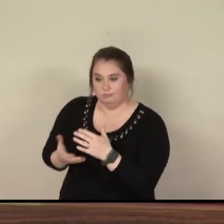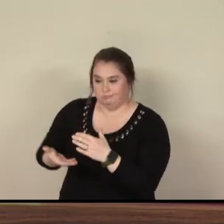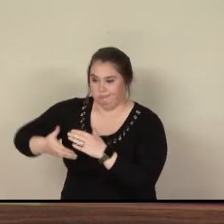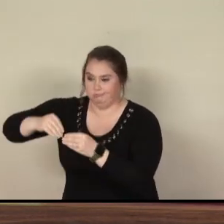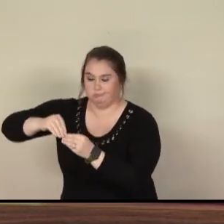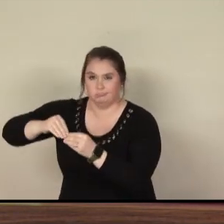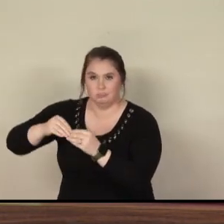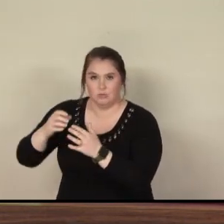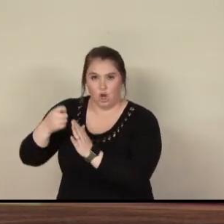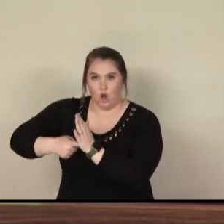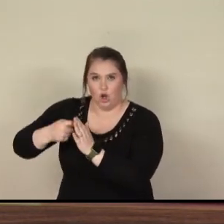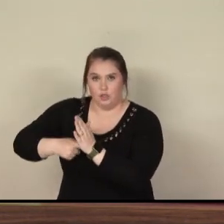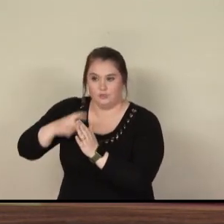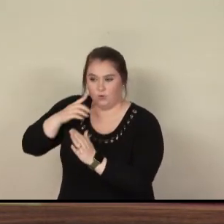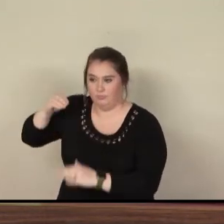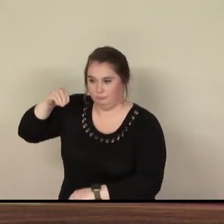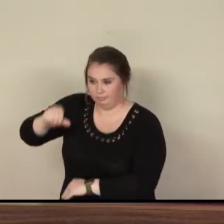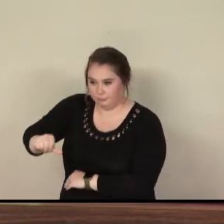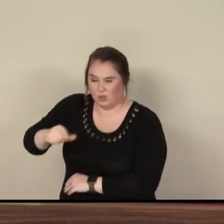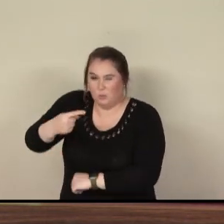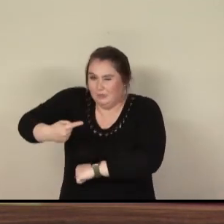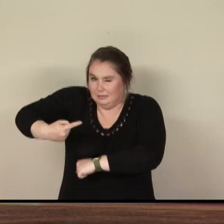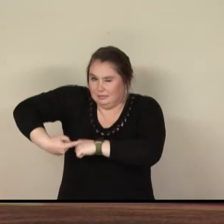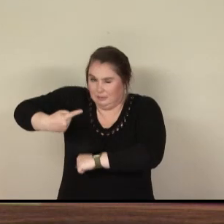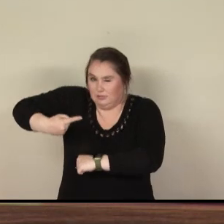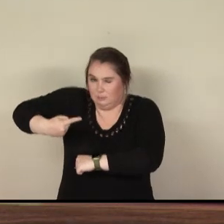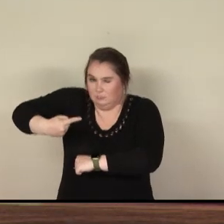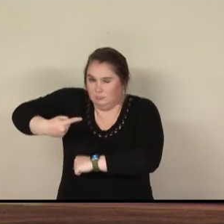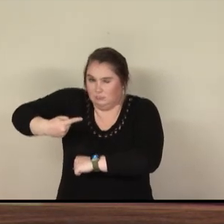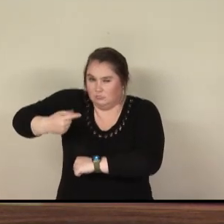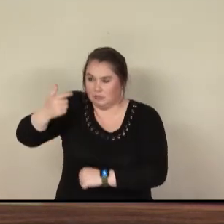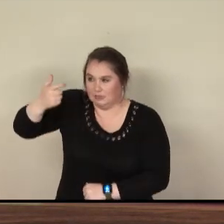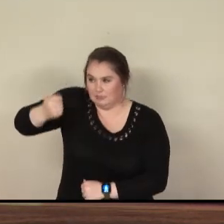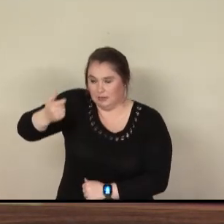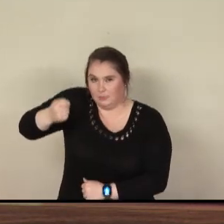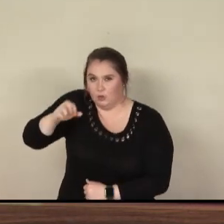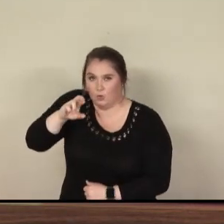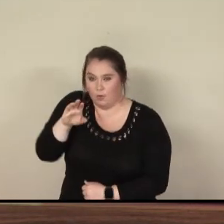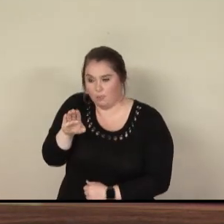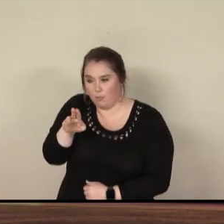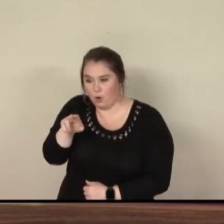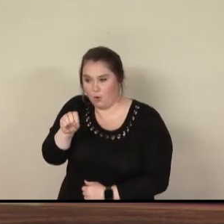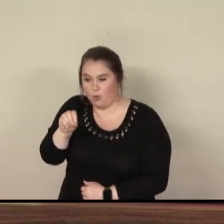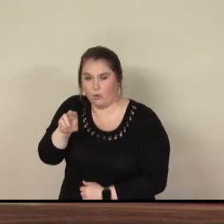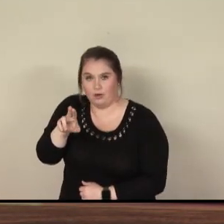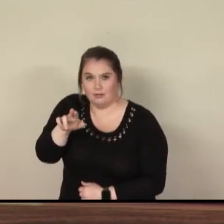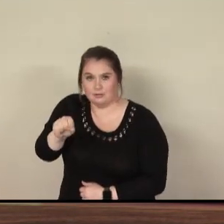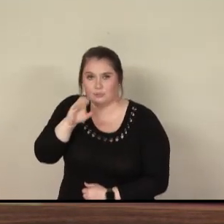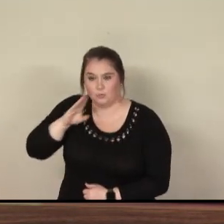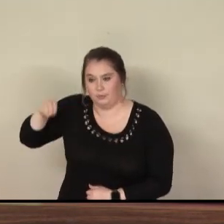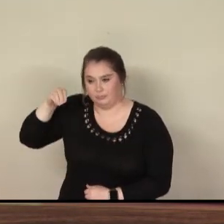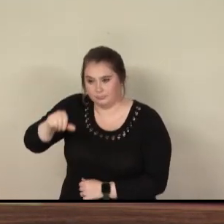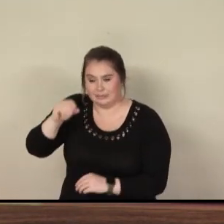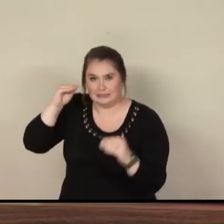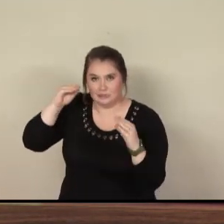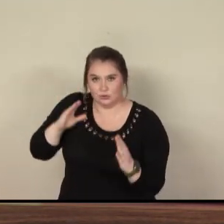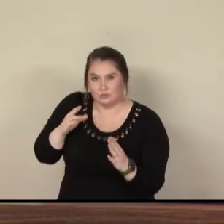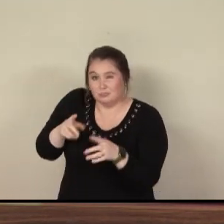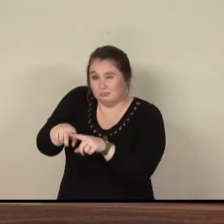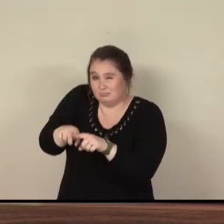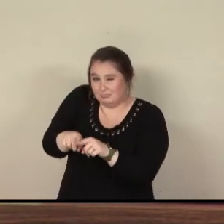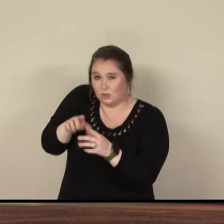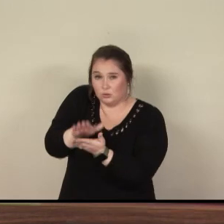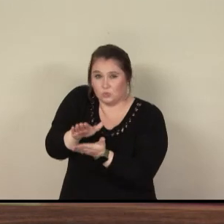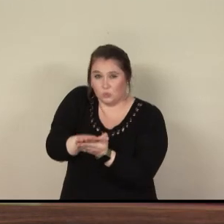pay raises. They're really looking at a one-time stipend or bonus for teachers based on the enrollment of the